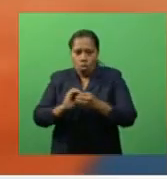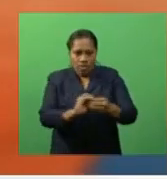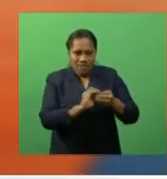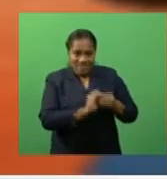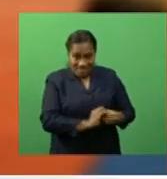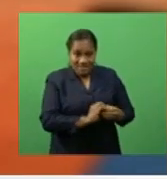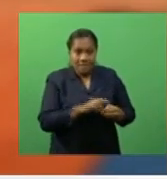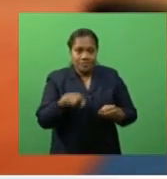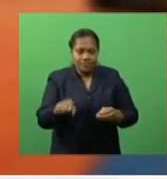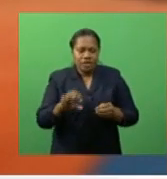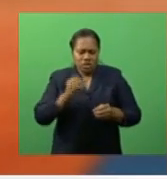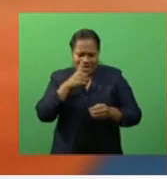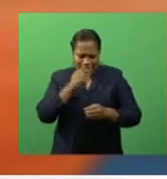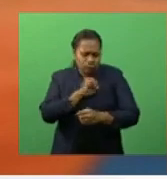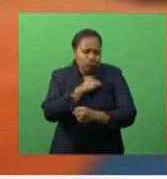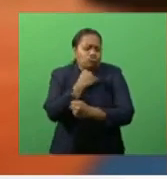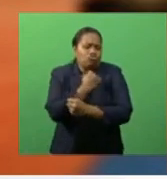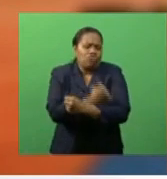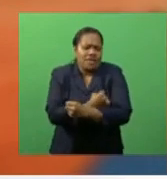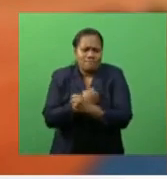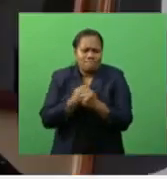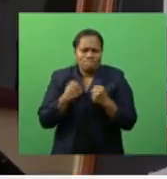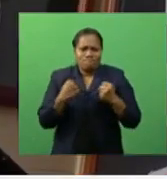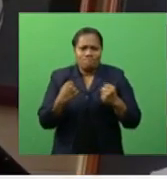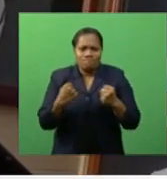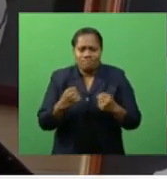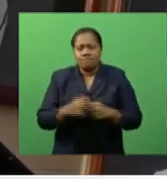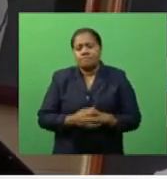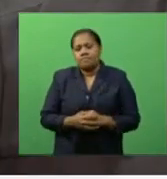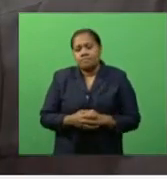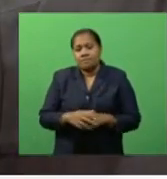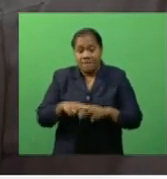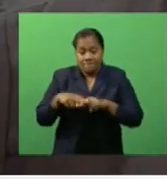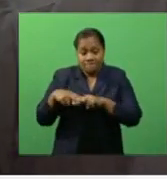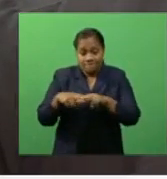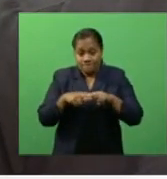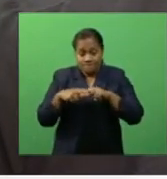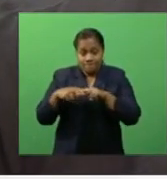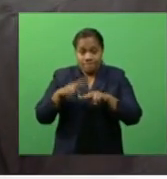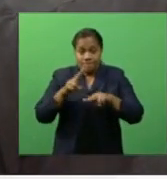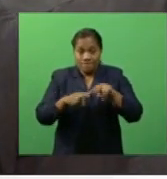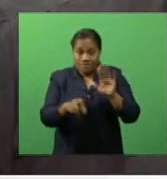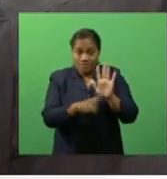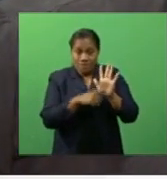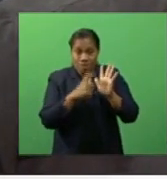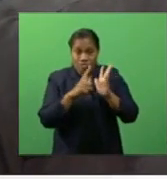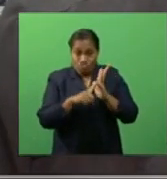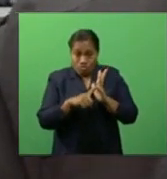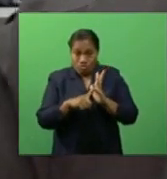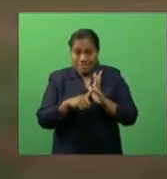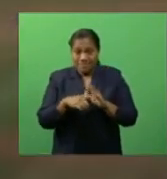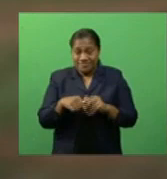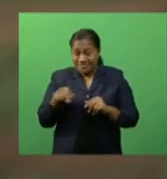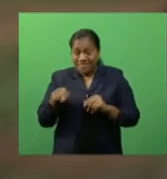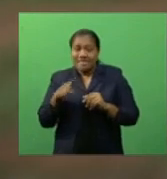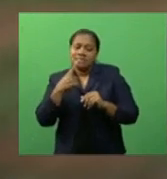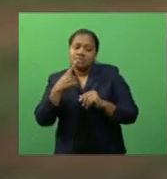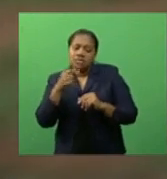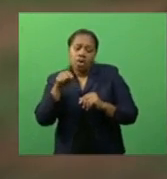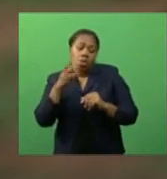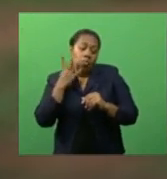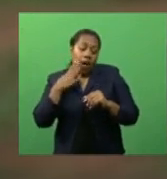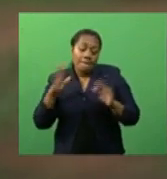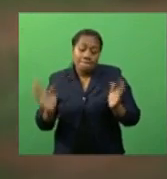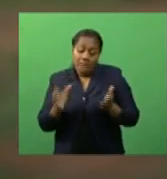is strength, but part of it will be some conditioning elements as well. Fiji Rugby Union Chief Executive John O'Connor says, whilst players are training,